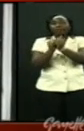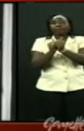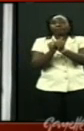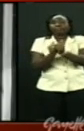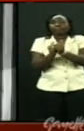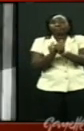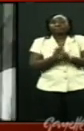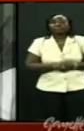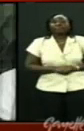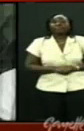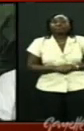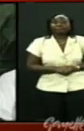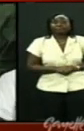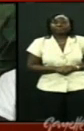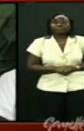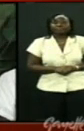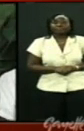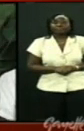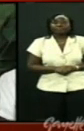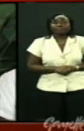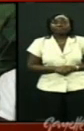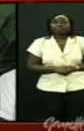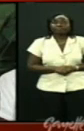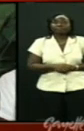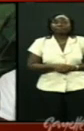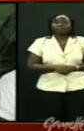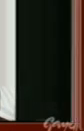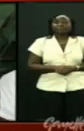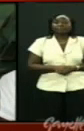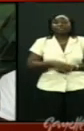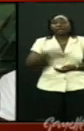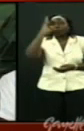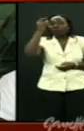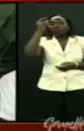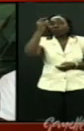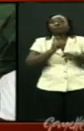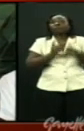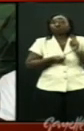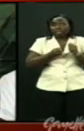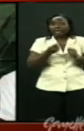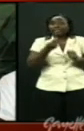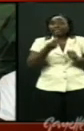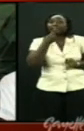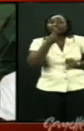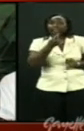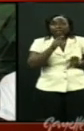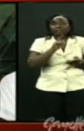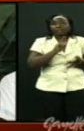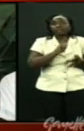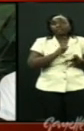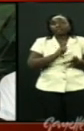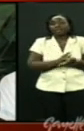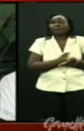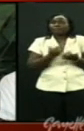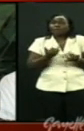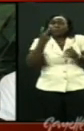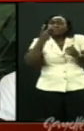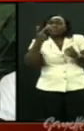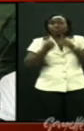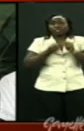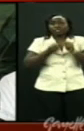foreign students. It makes you see Trinidad in a whole different aspect, because like in everyday life, you're just